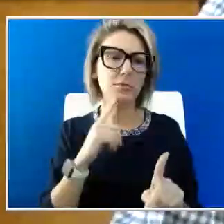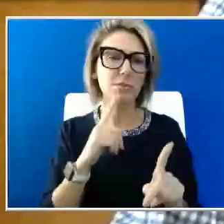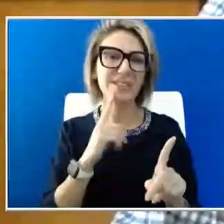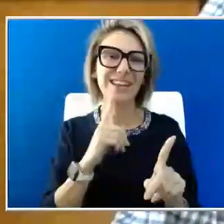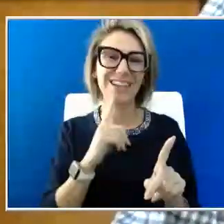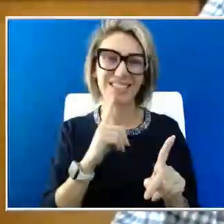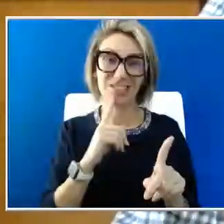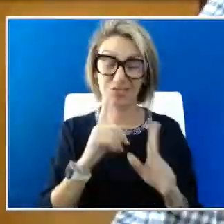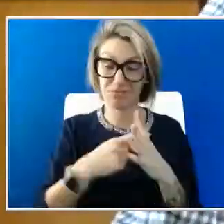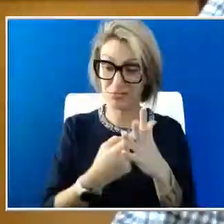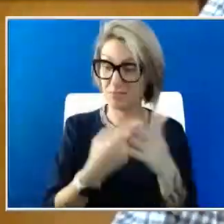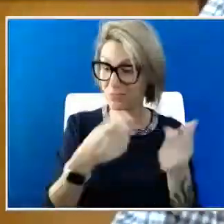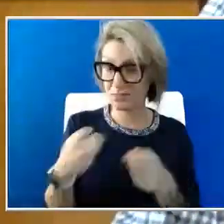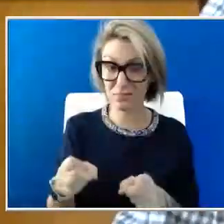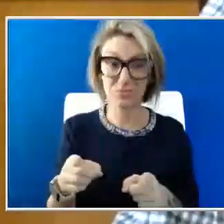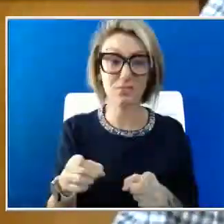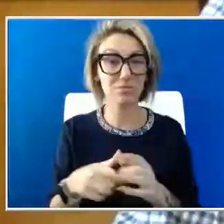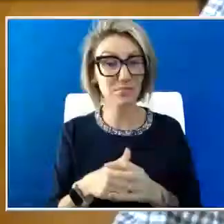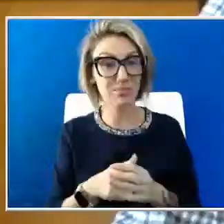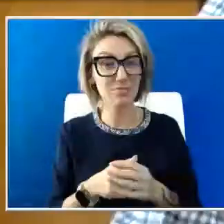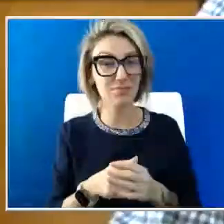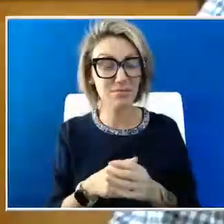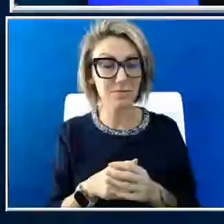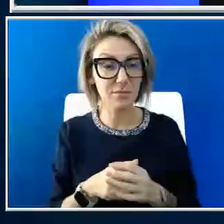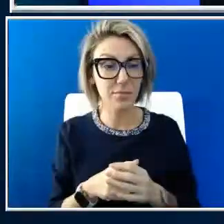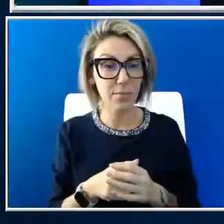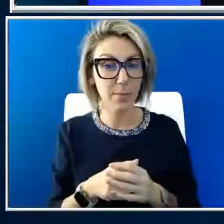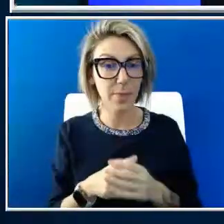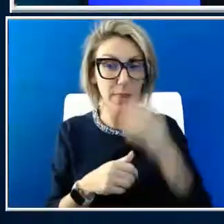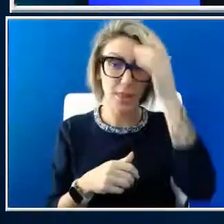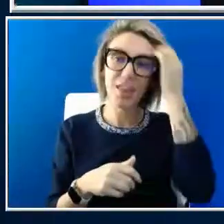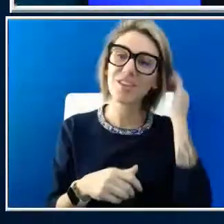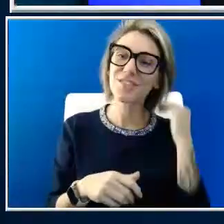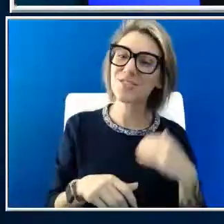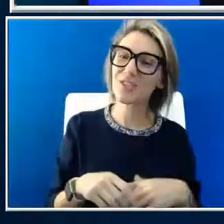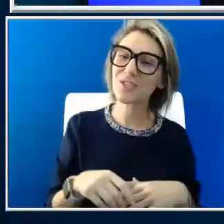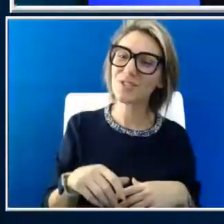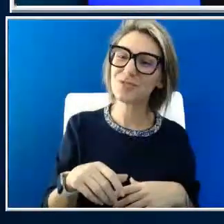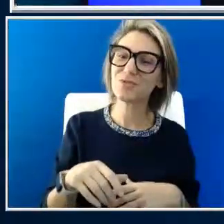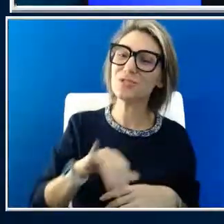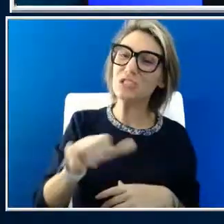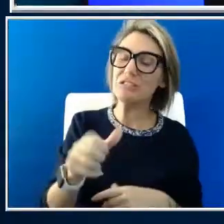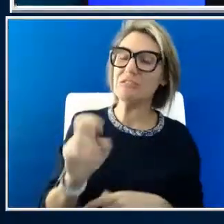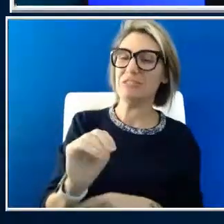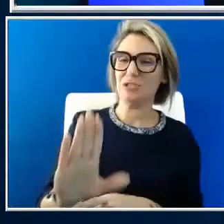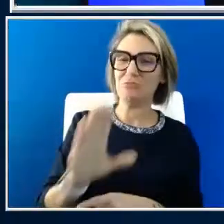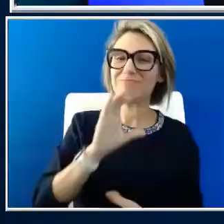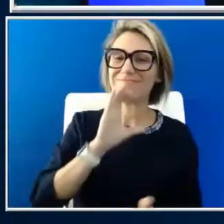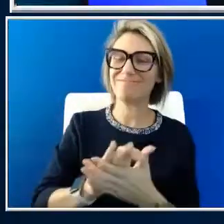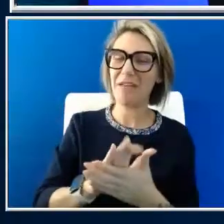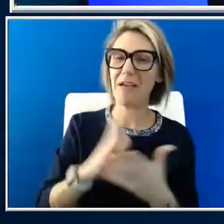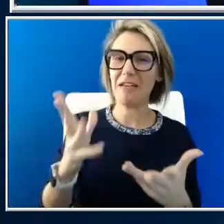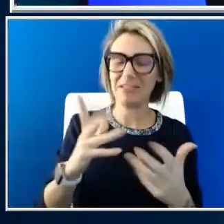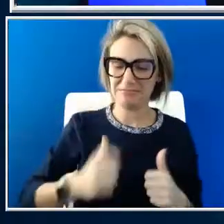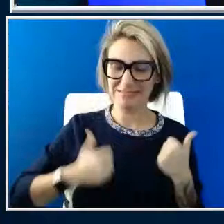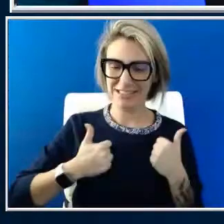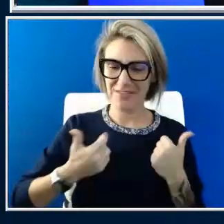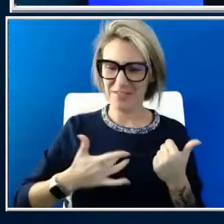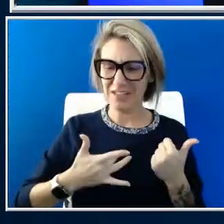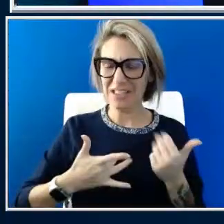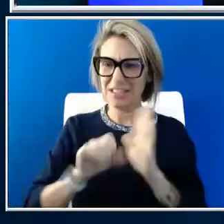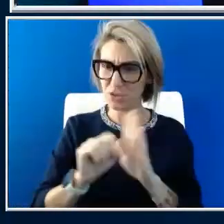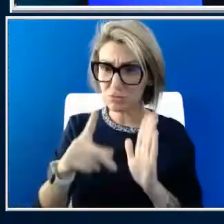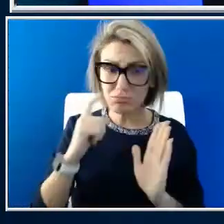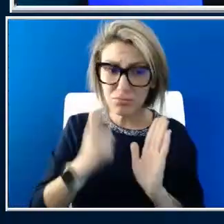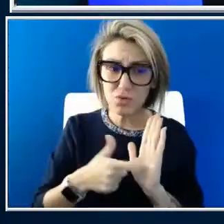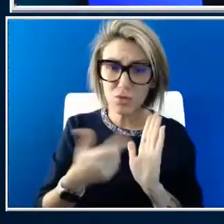up, and so he decided to. So, Jean, as a spouse, someone living with somebody who might be feeling symptoms, were you noticing anything about